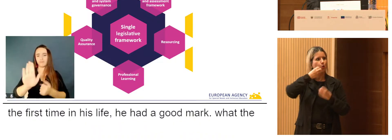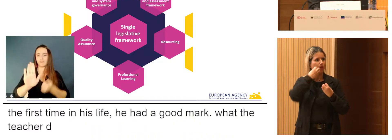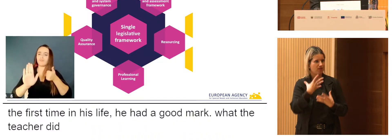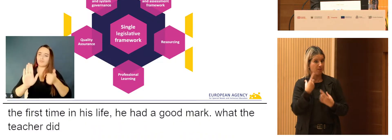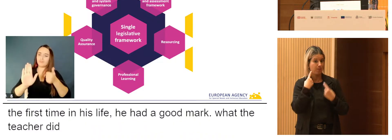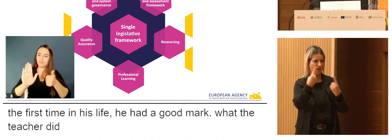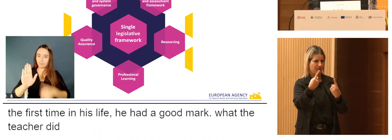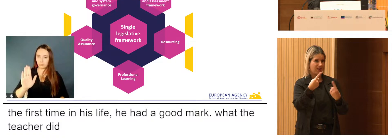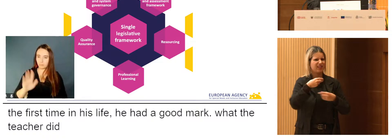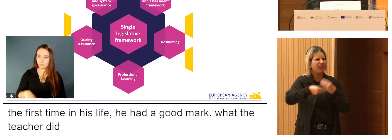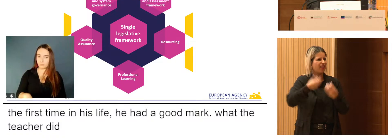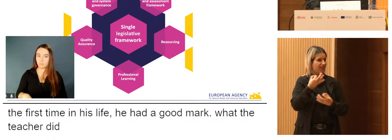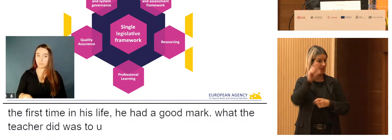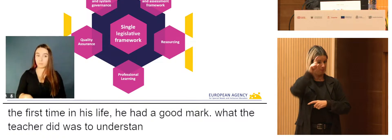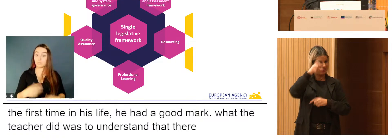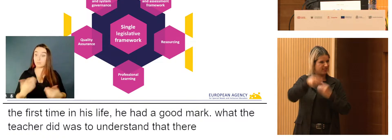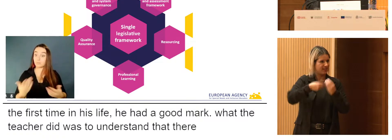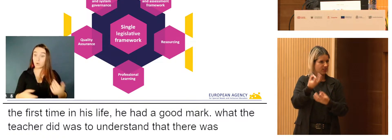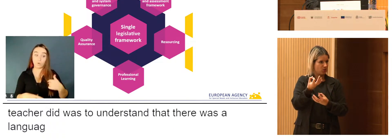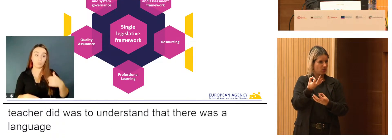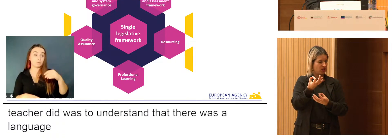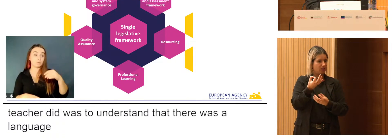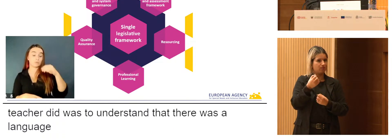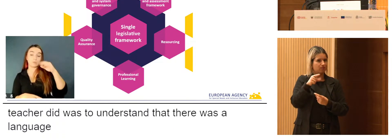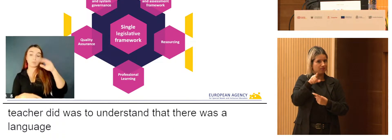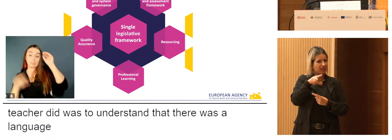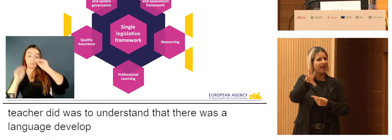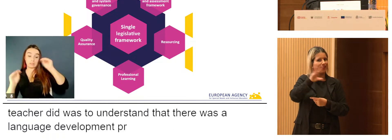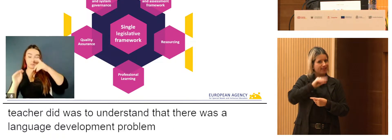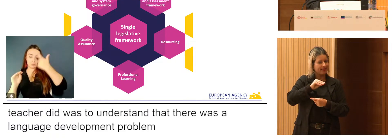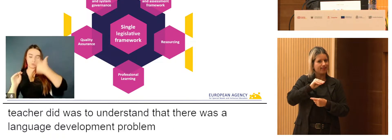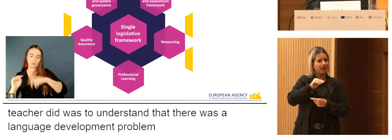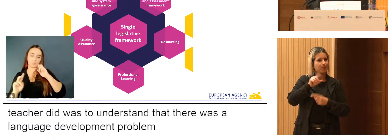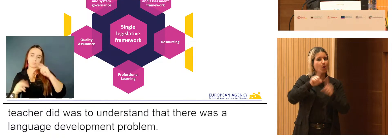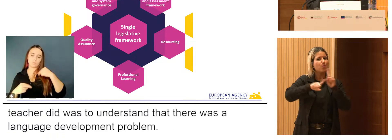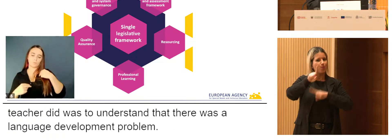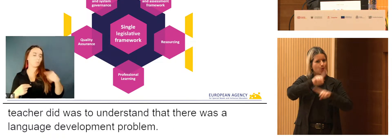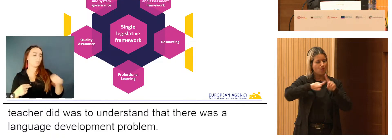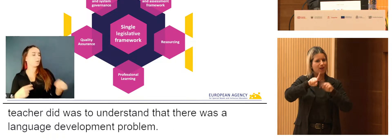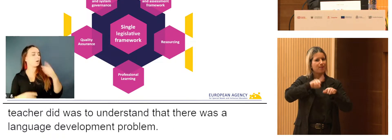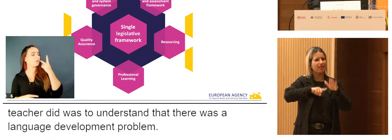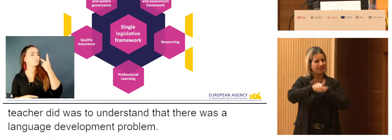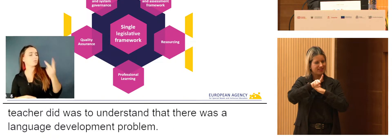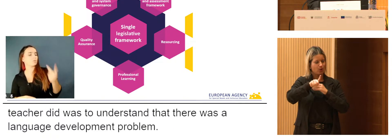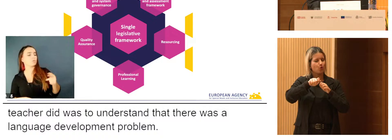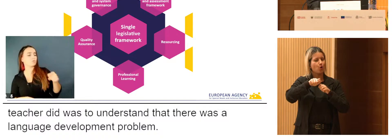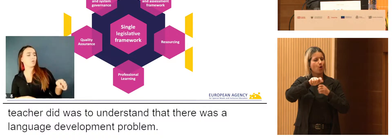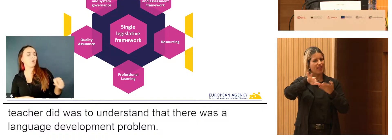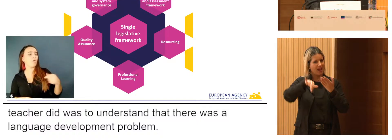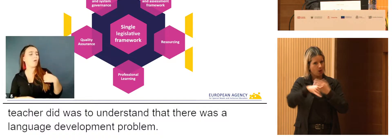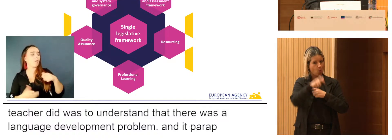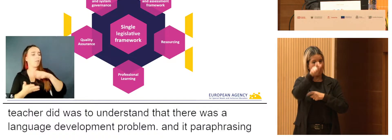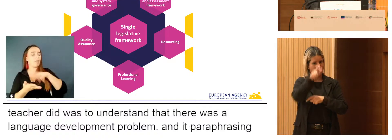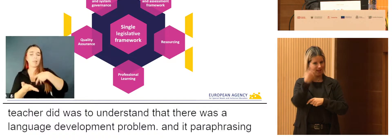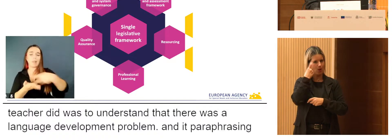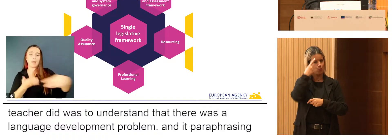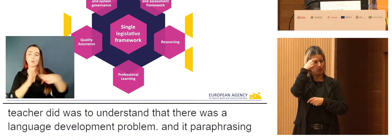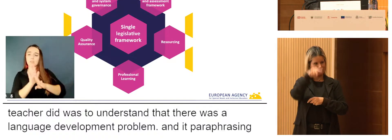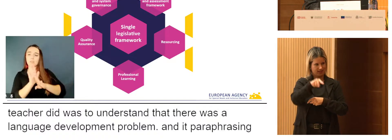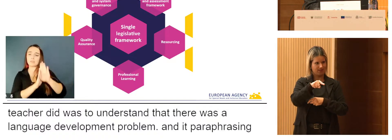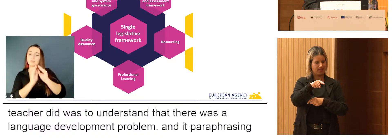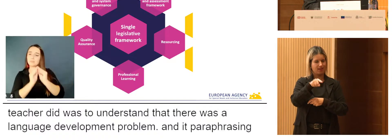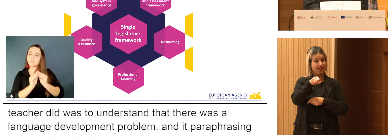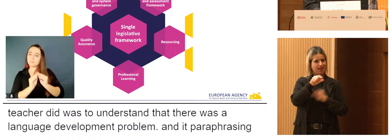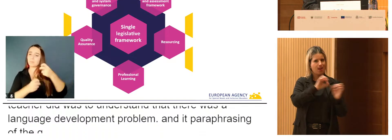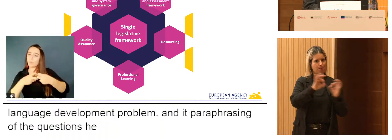to understand that there was a language development problem and did paraphrasing of the questions.